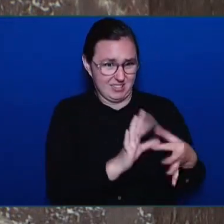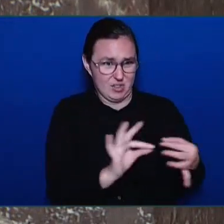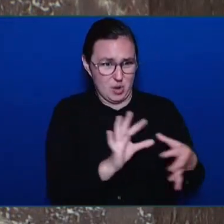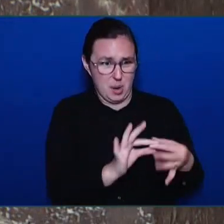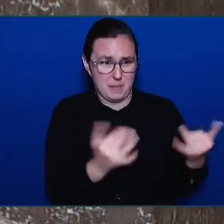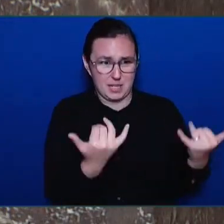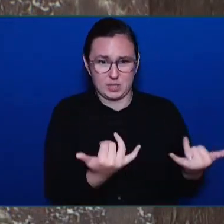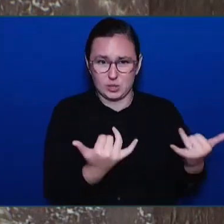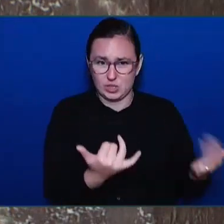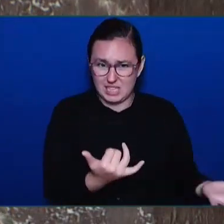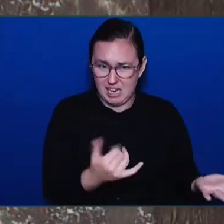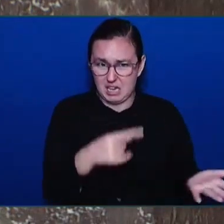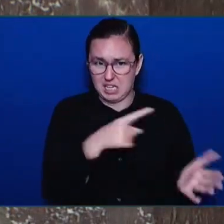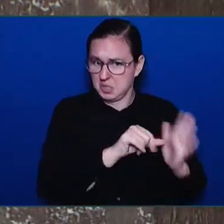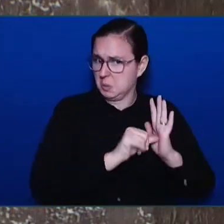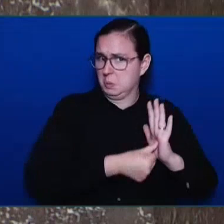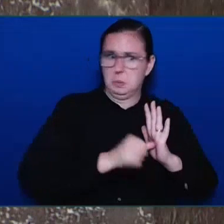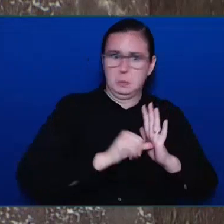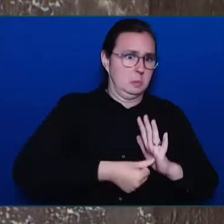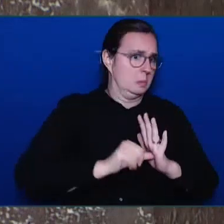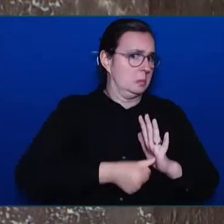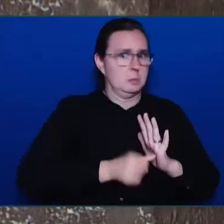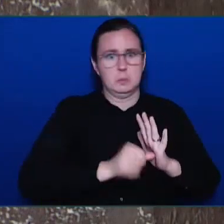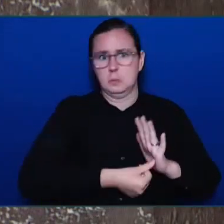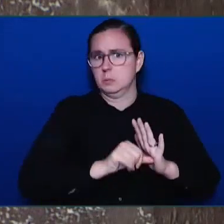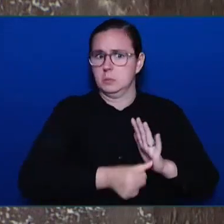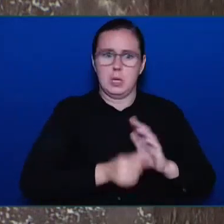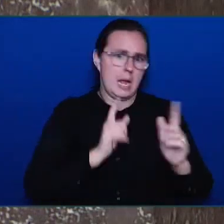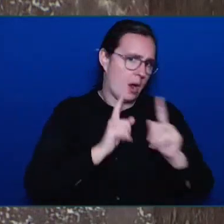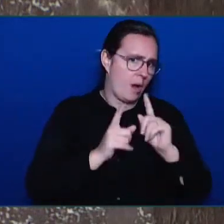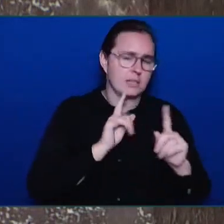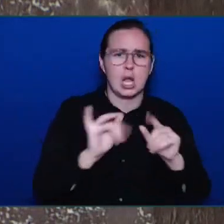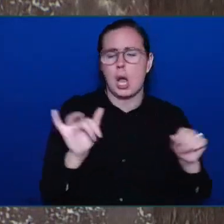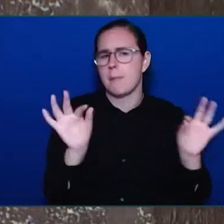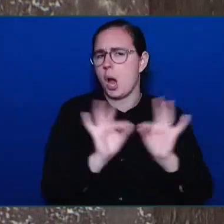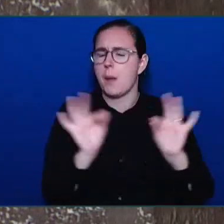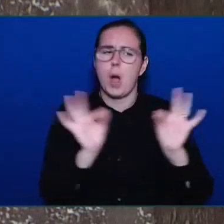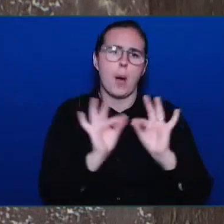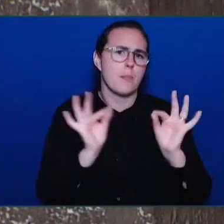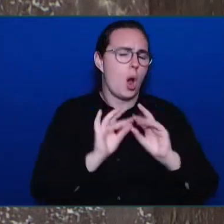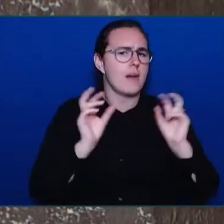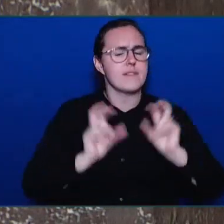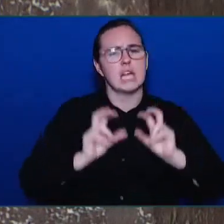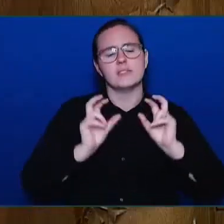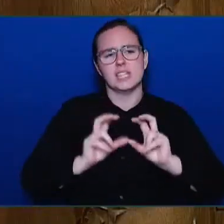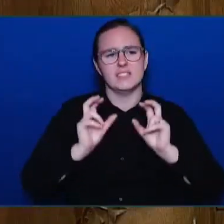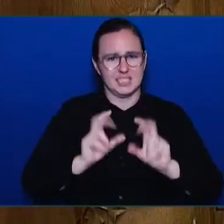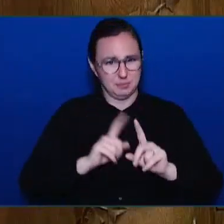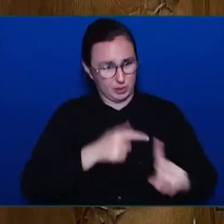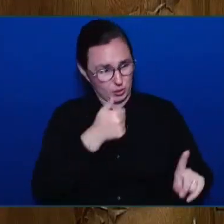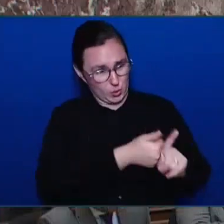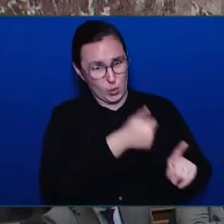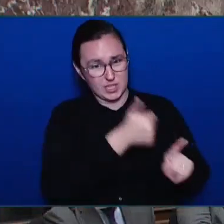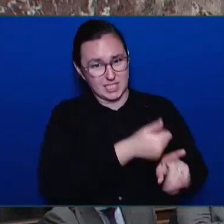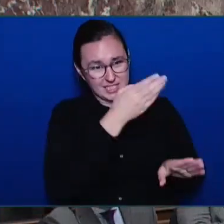thinks investments are important. Where were the investments when he was on this side of the House, Honourable Speaker?